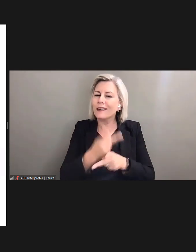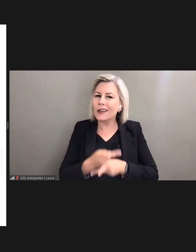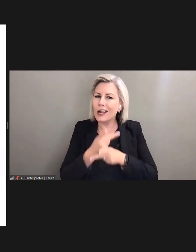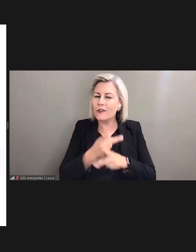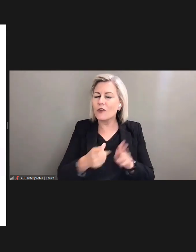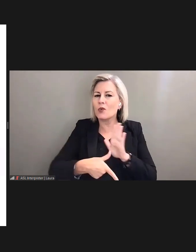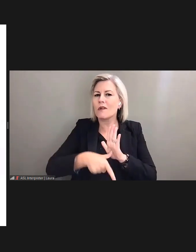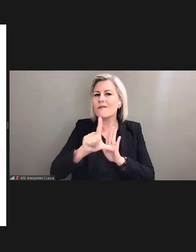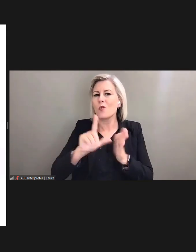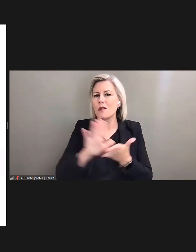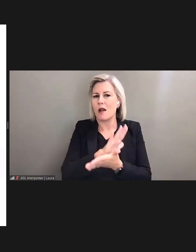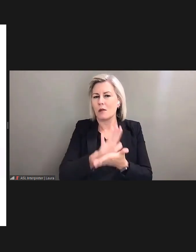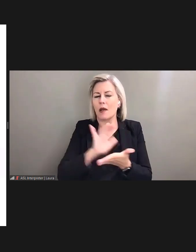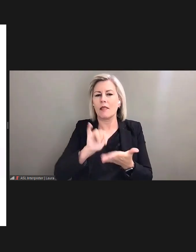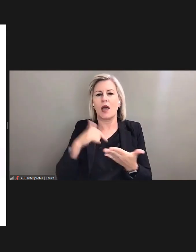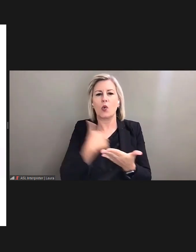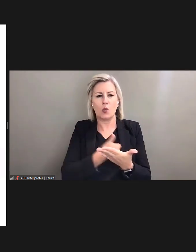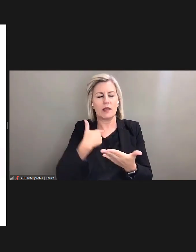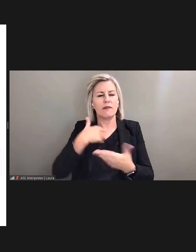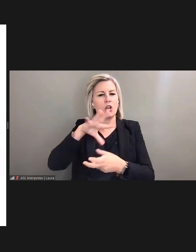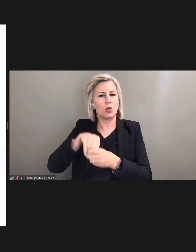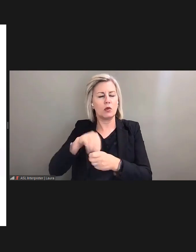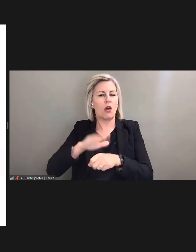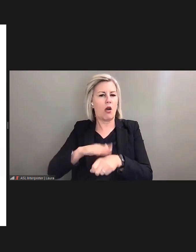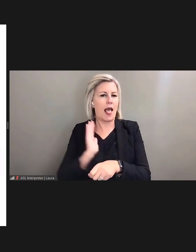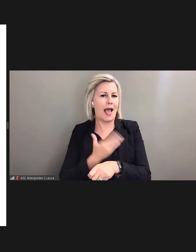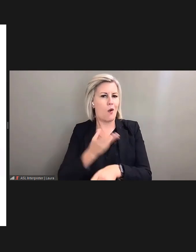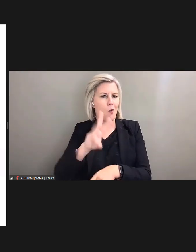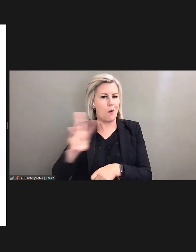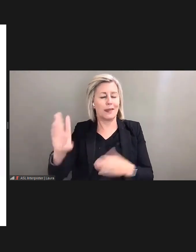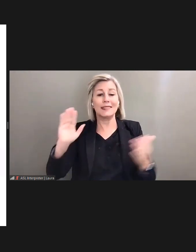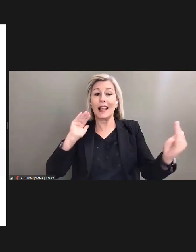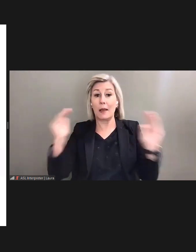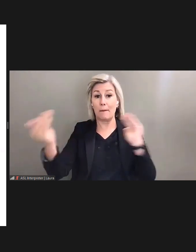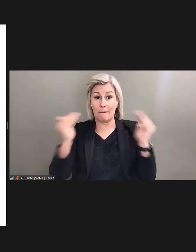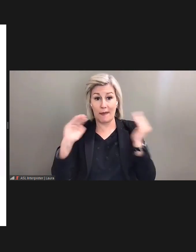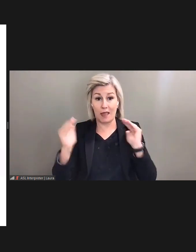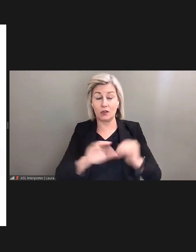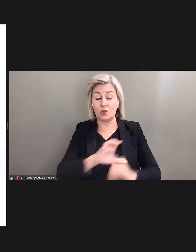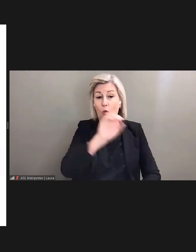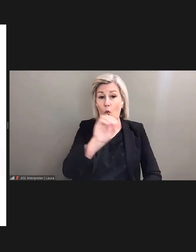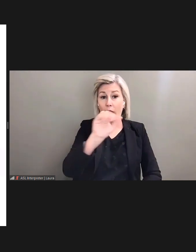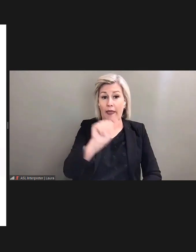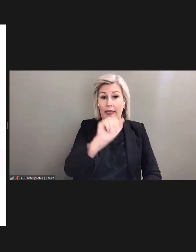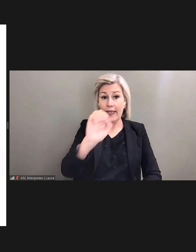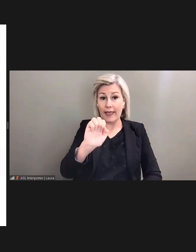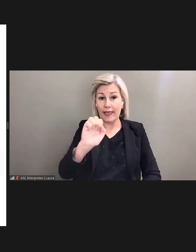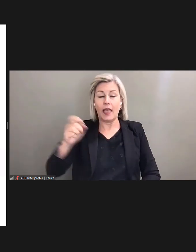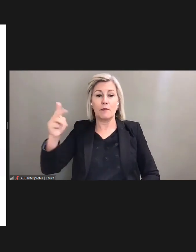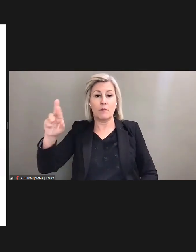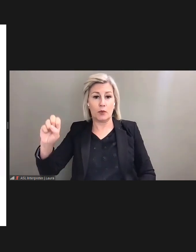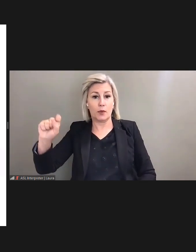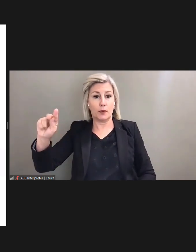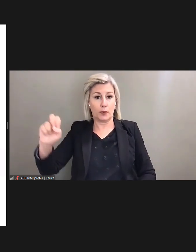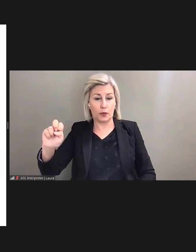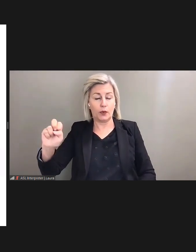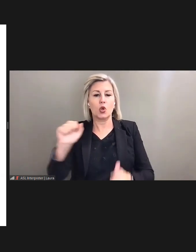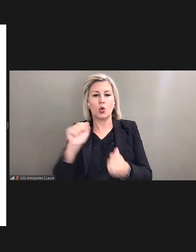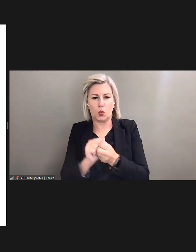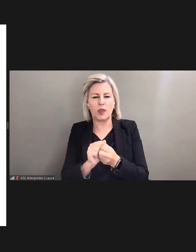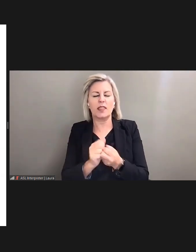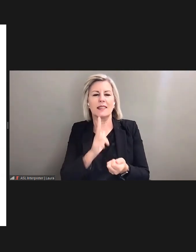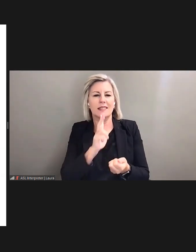document we have on our website that compares OAE screening and pure tone screening with this 3